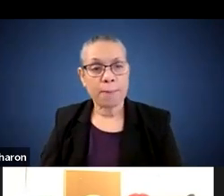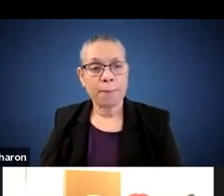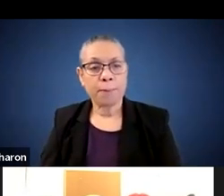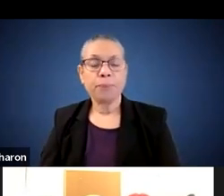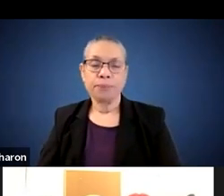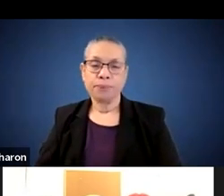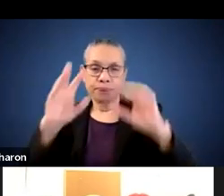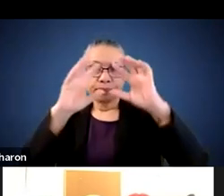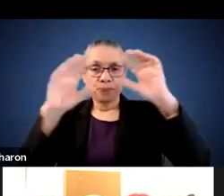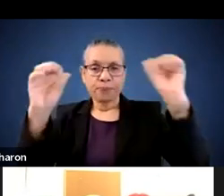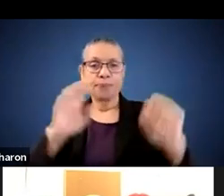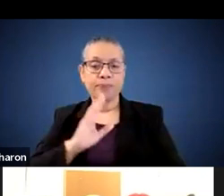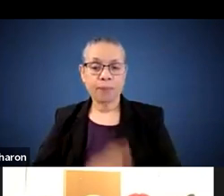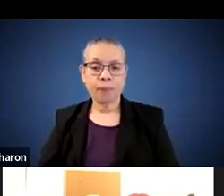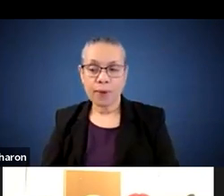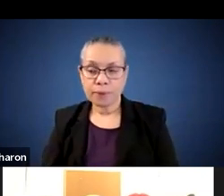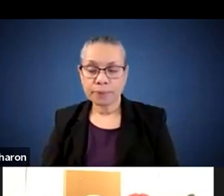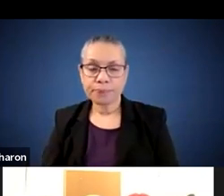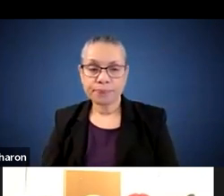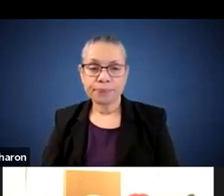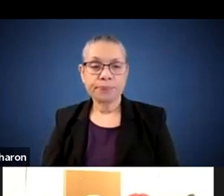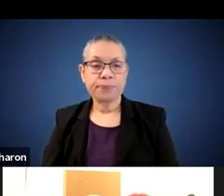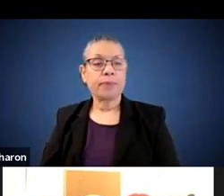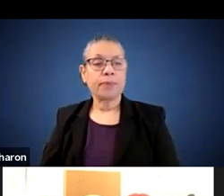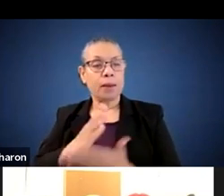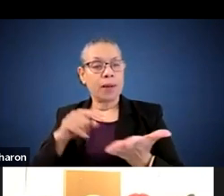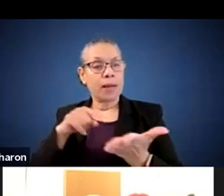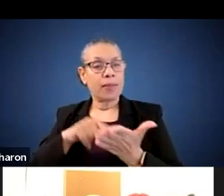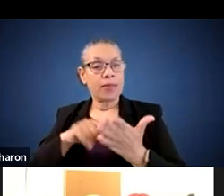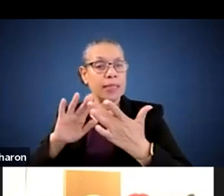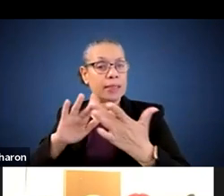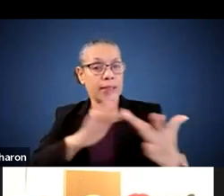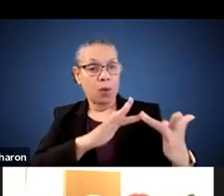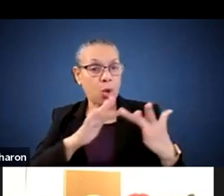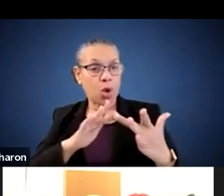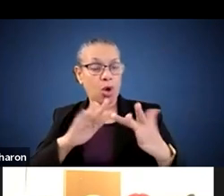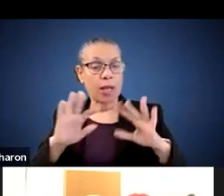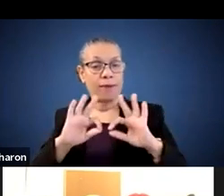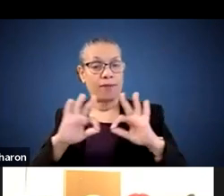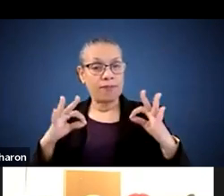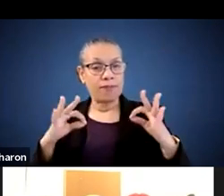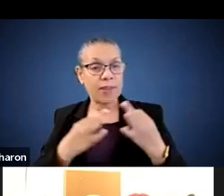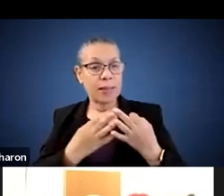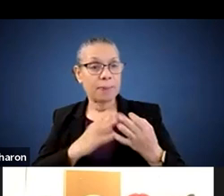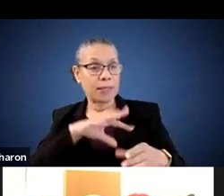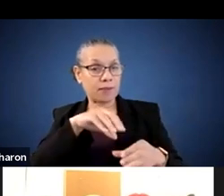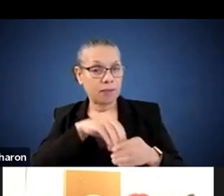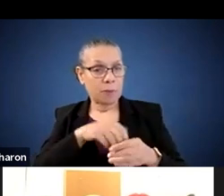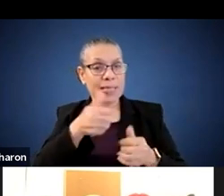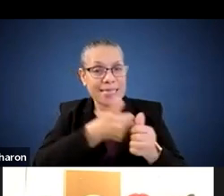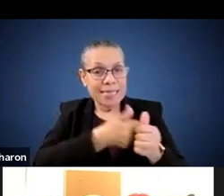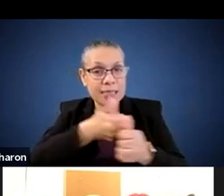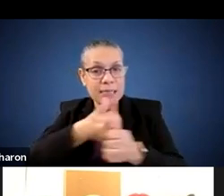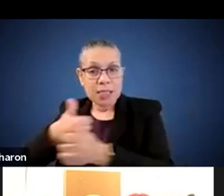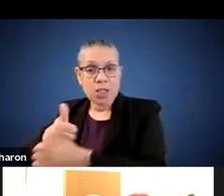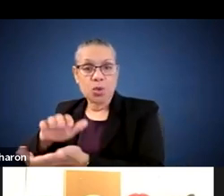but um in general I think you know part of the network structure and having family engagement um in each of the schools family uh engagement